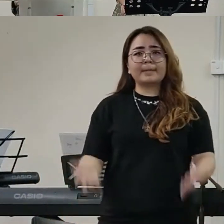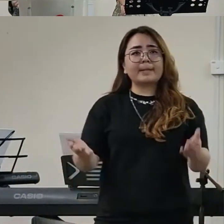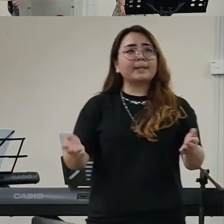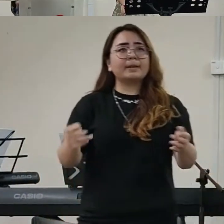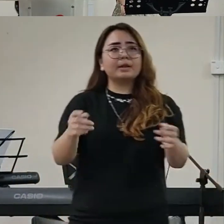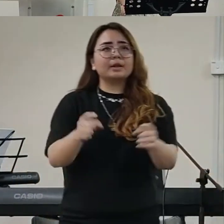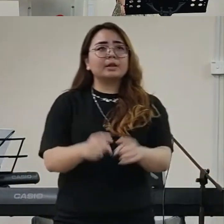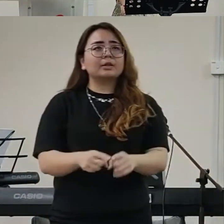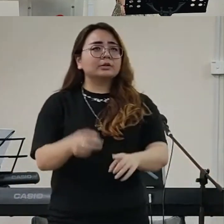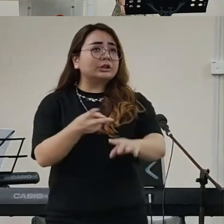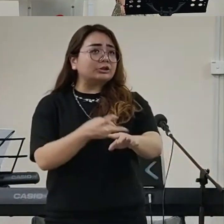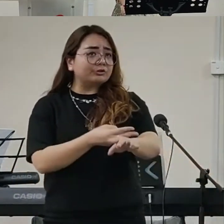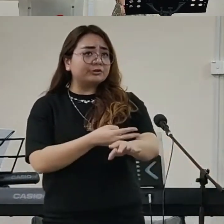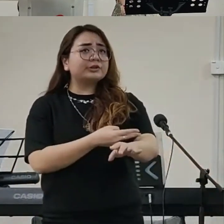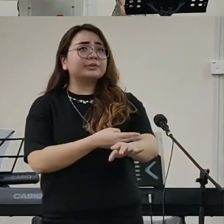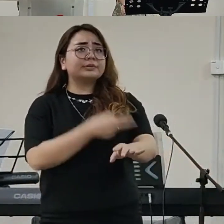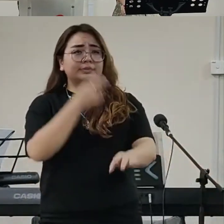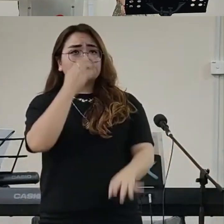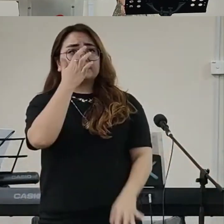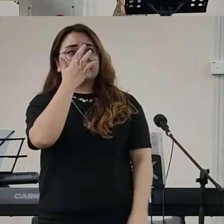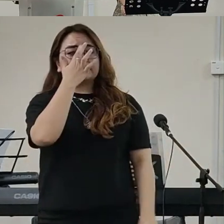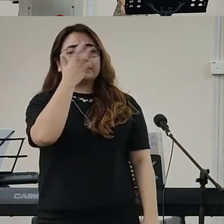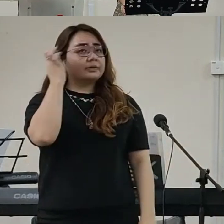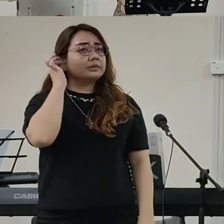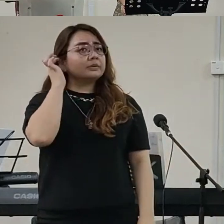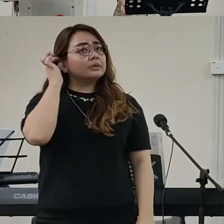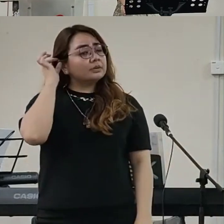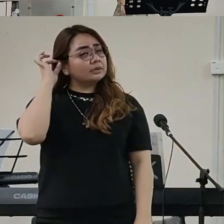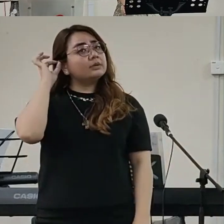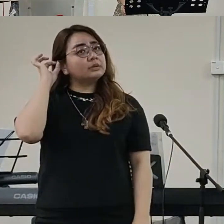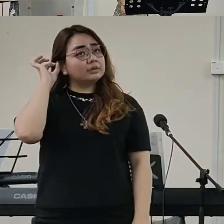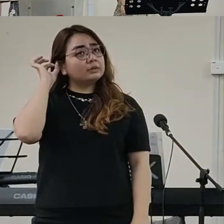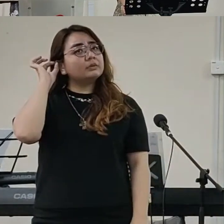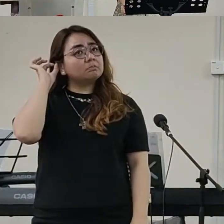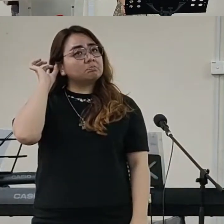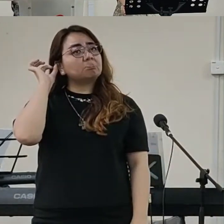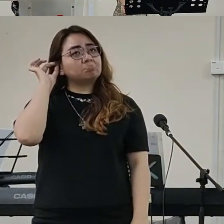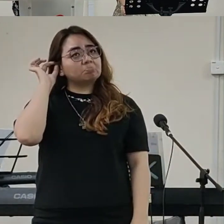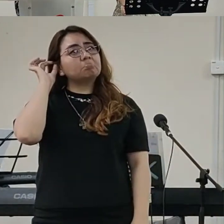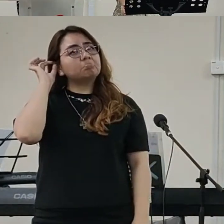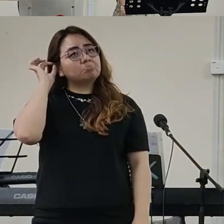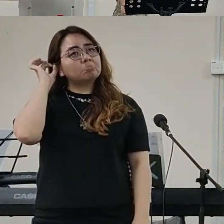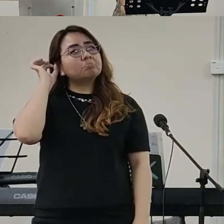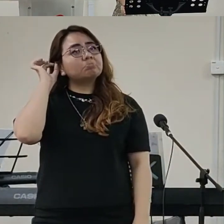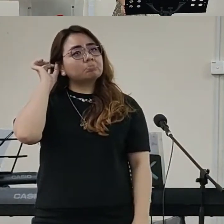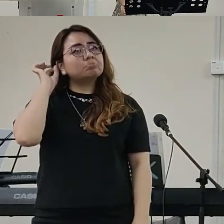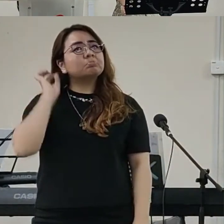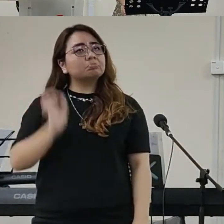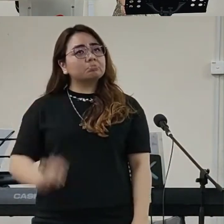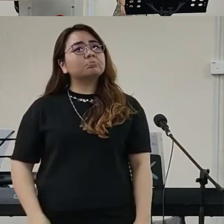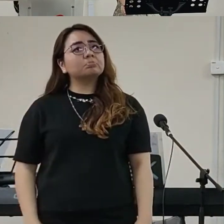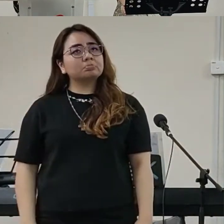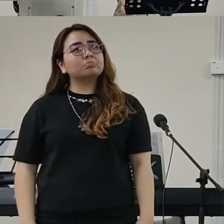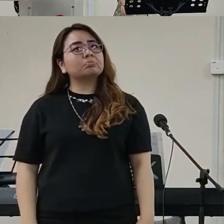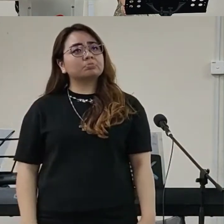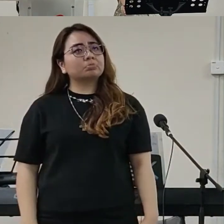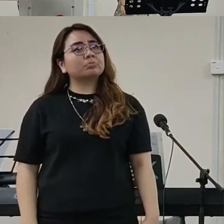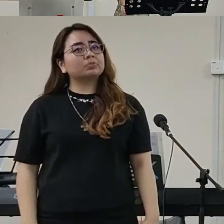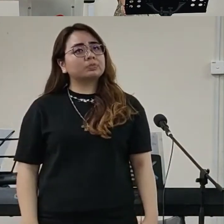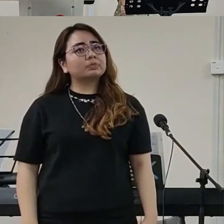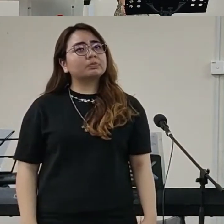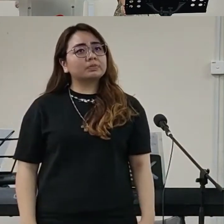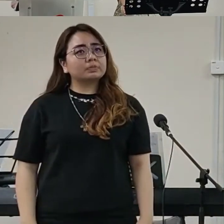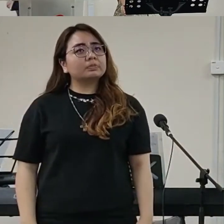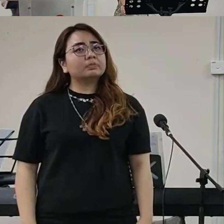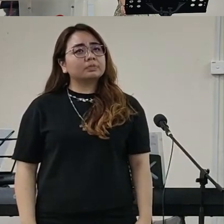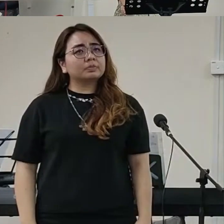So we always think, oh, God's going to judge between the sheep and the goats. But it's prophesied in Ezekiel that even